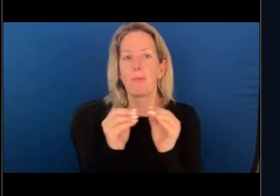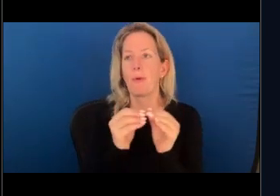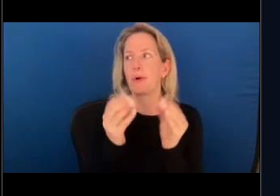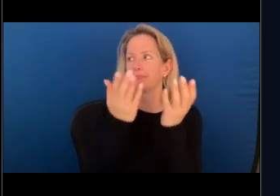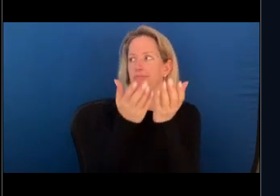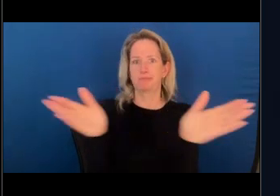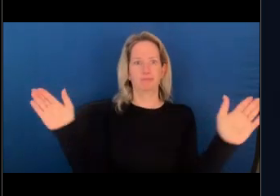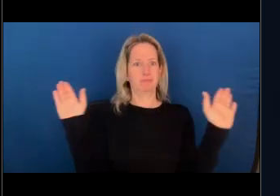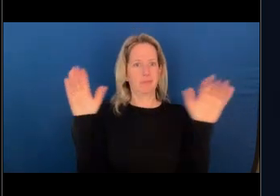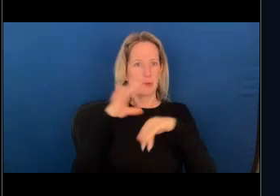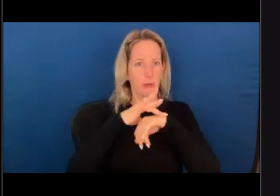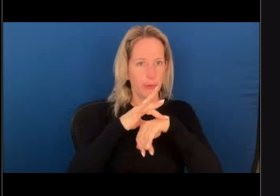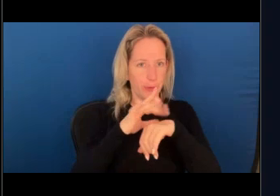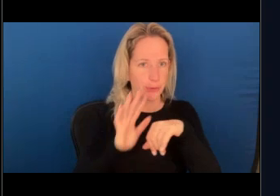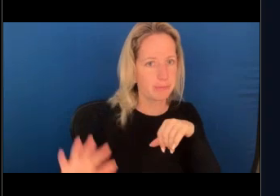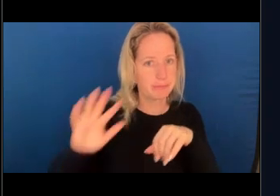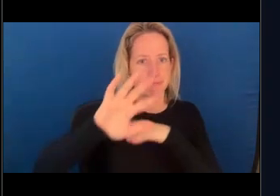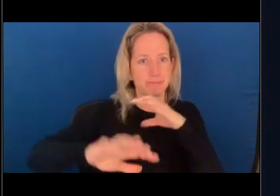that we face.